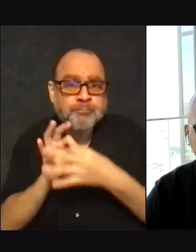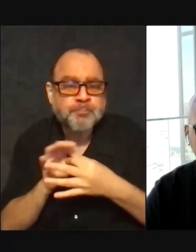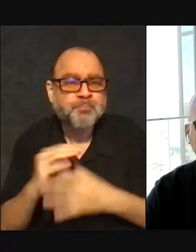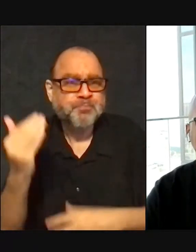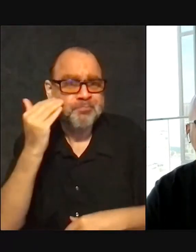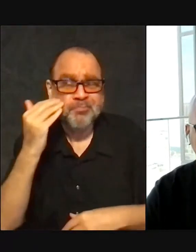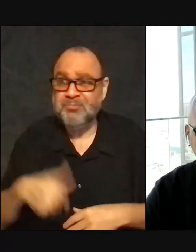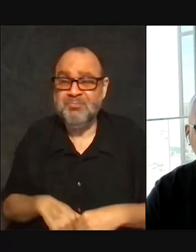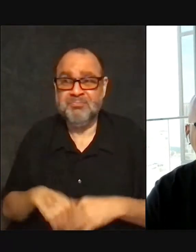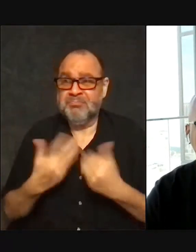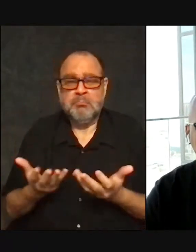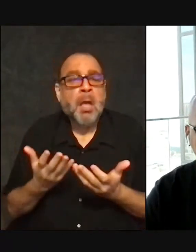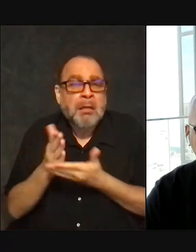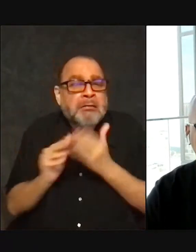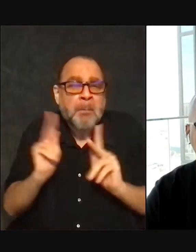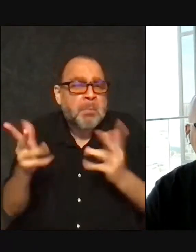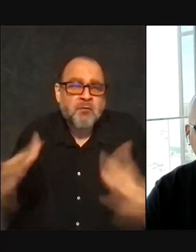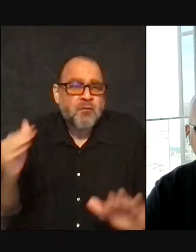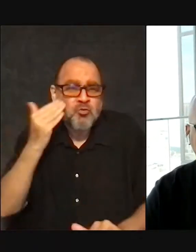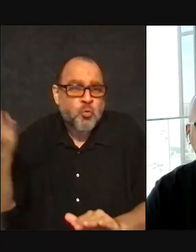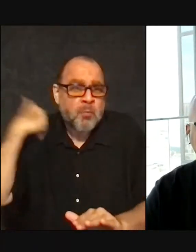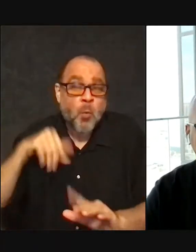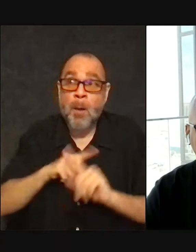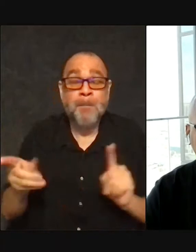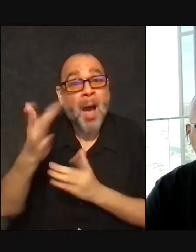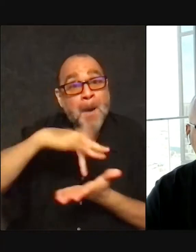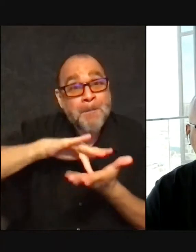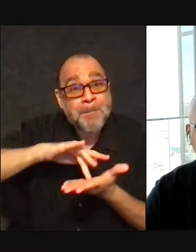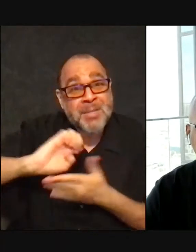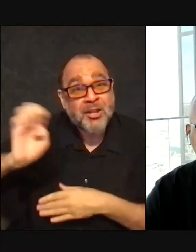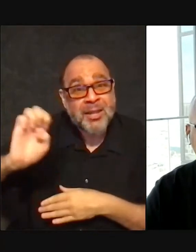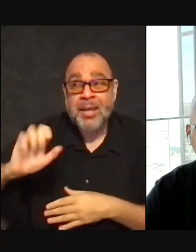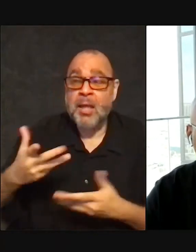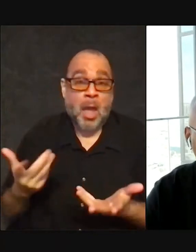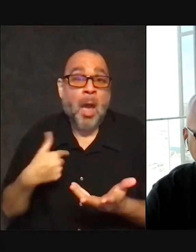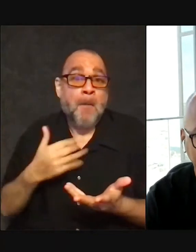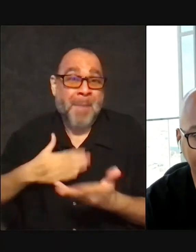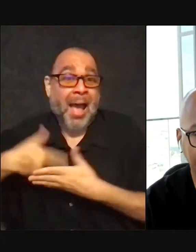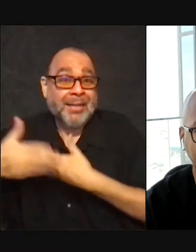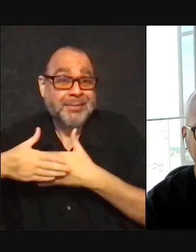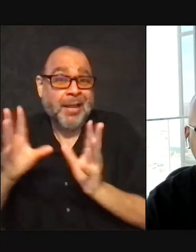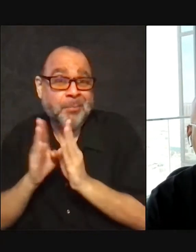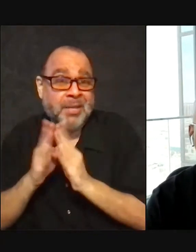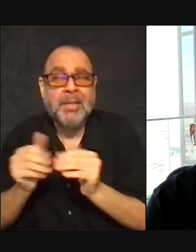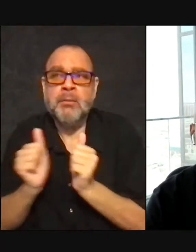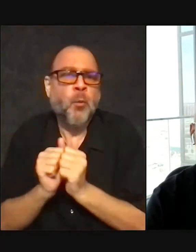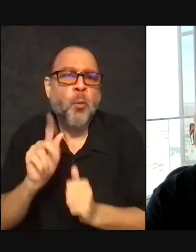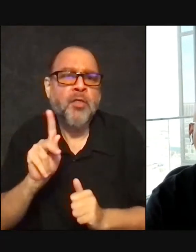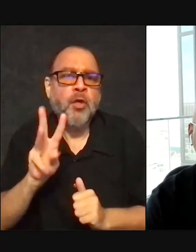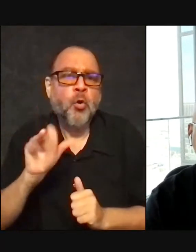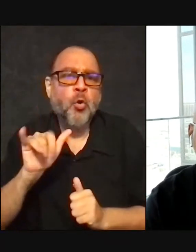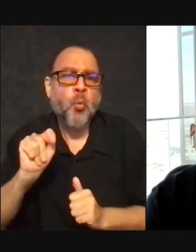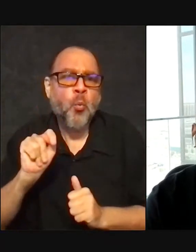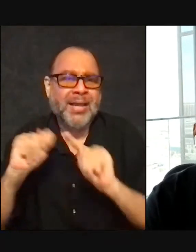in the Middle East. In fact, my next meeting that I got to run to is with a Kuwaiti that I met in Clubhouse. So I think